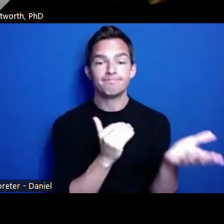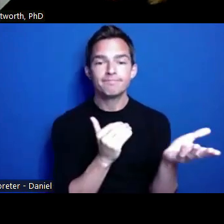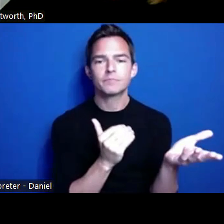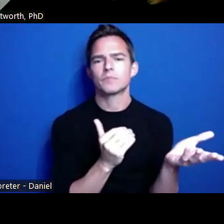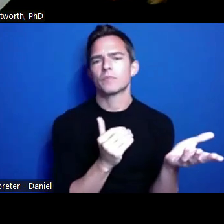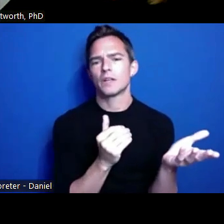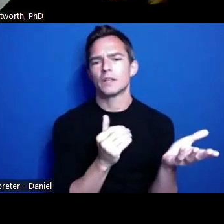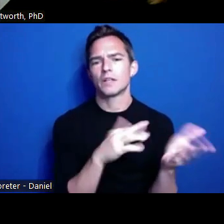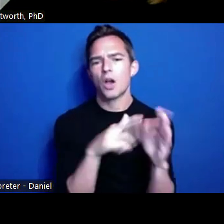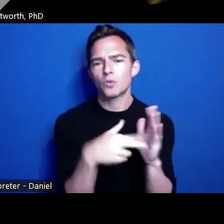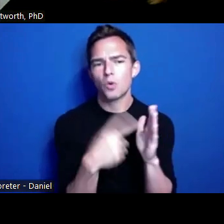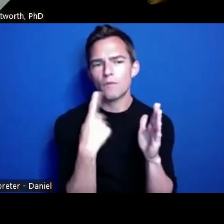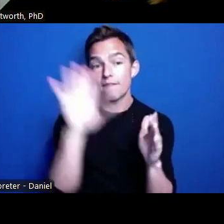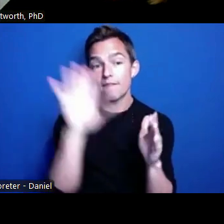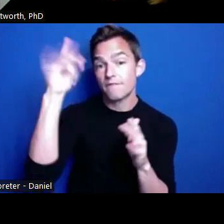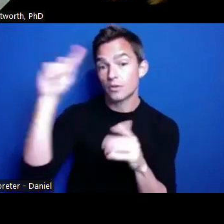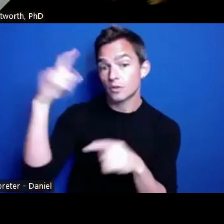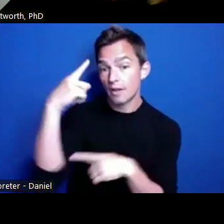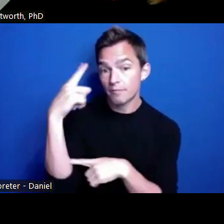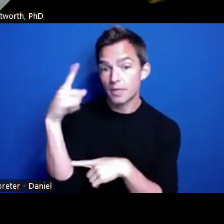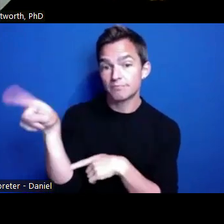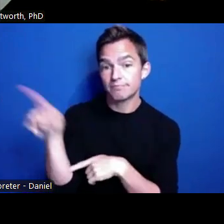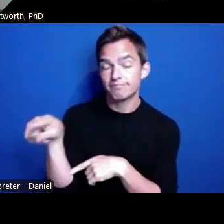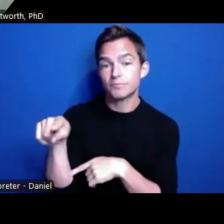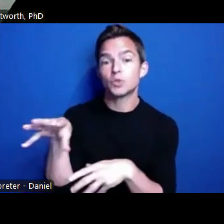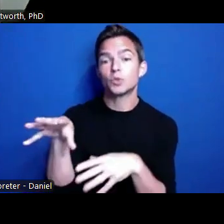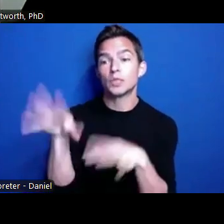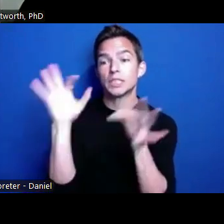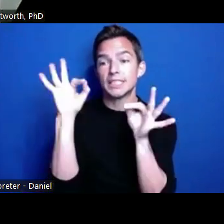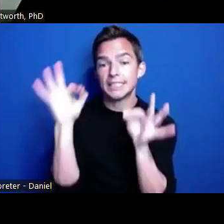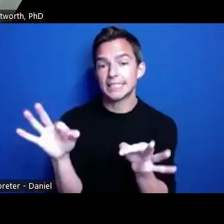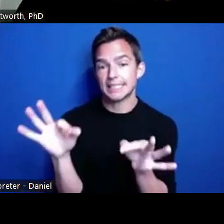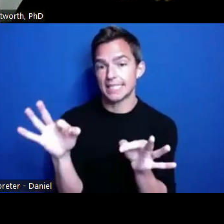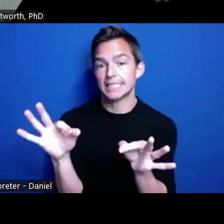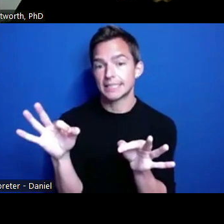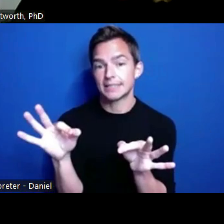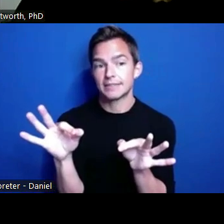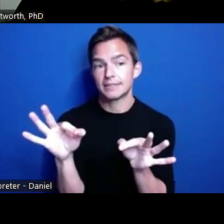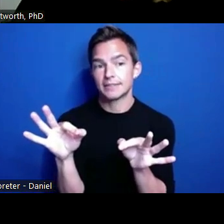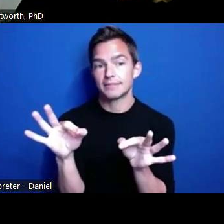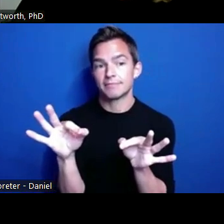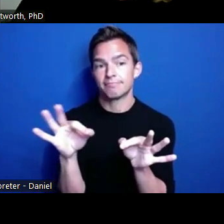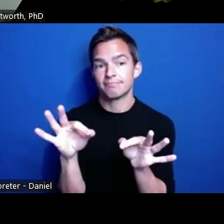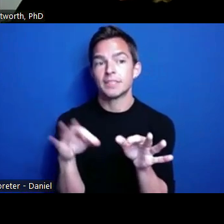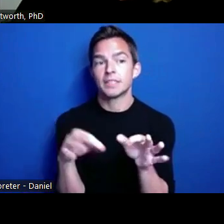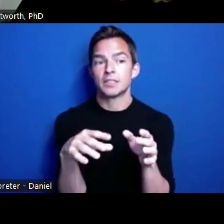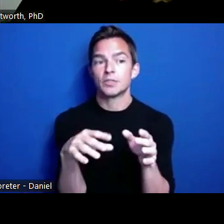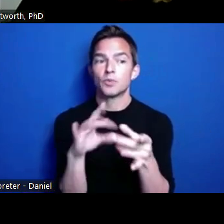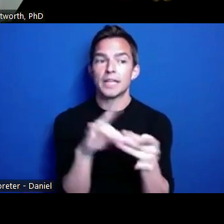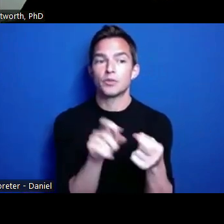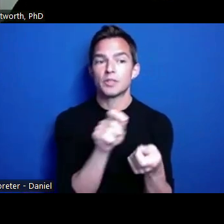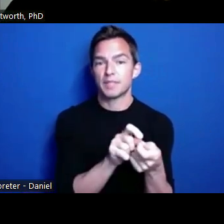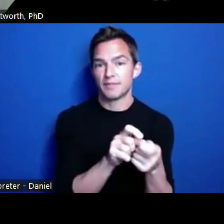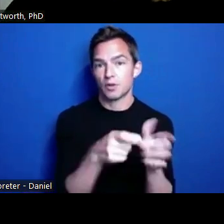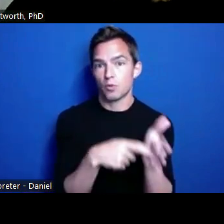is a role for the federal government to be able to dictate related to the specific requirements of the